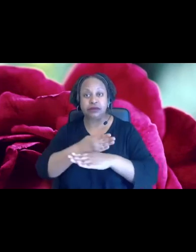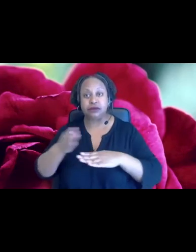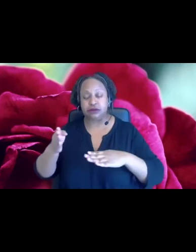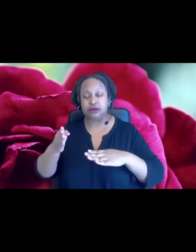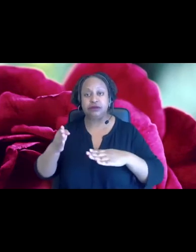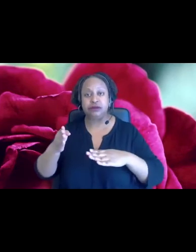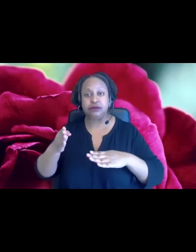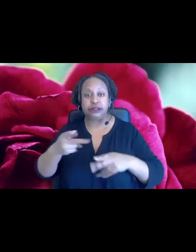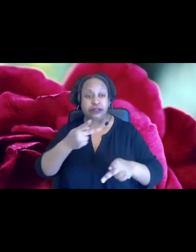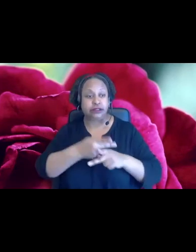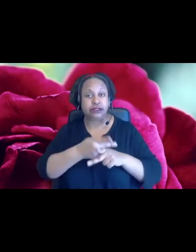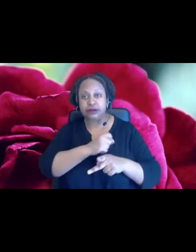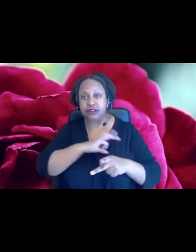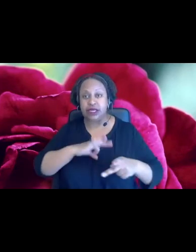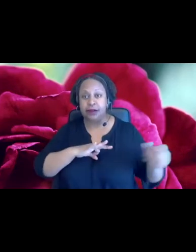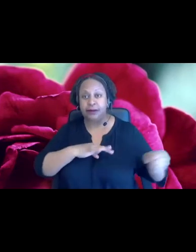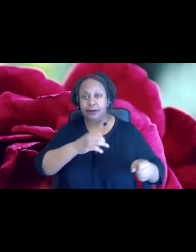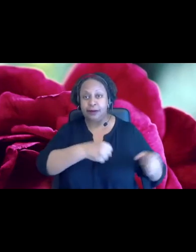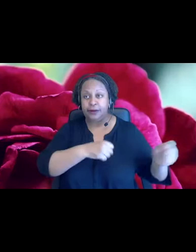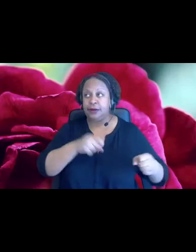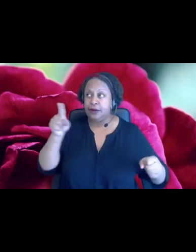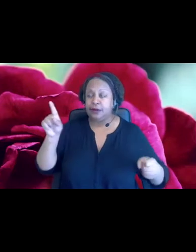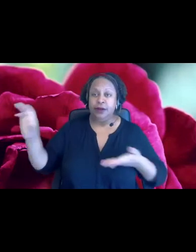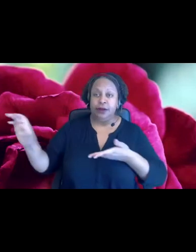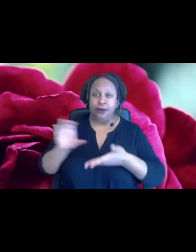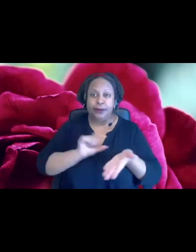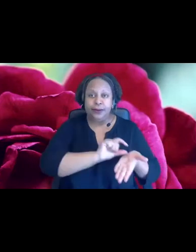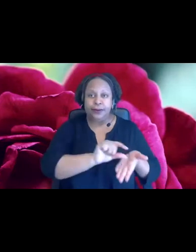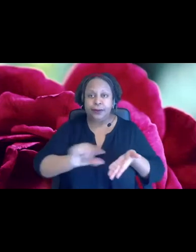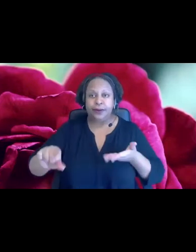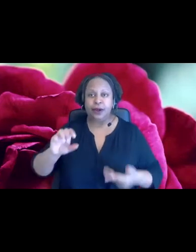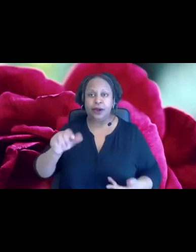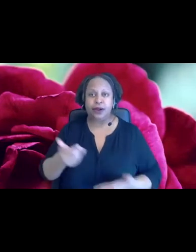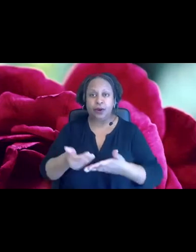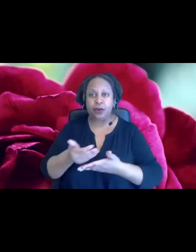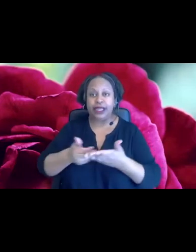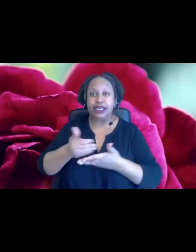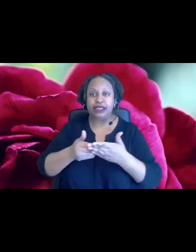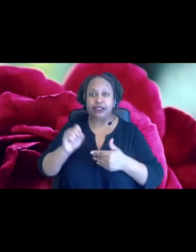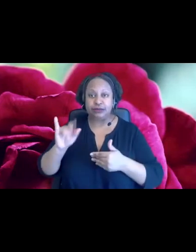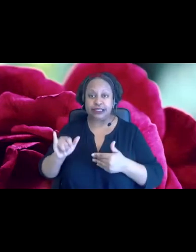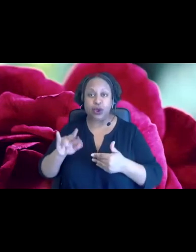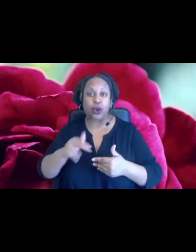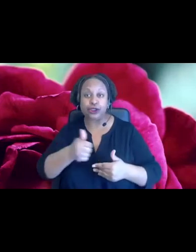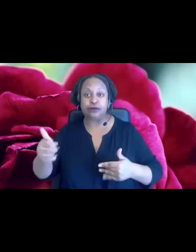wage subsidy, or if you received the Canada